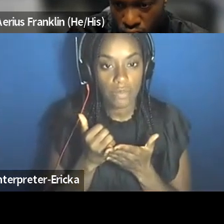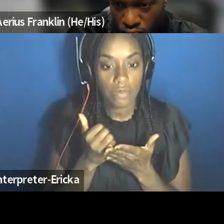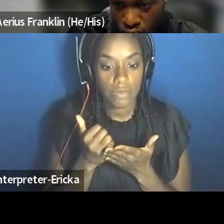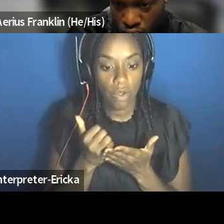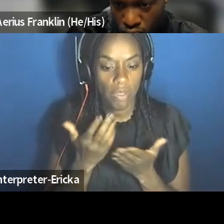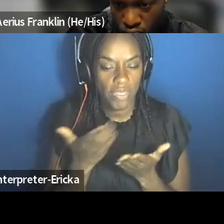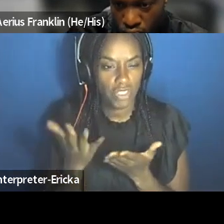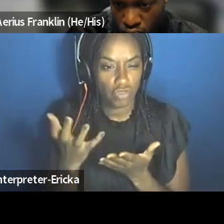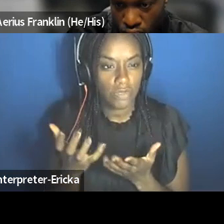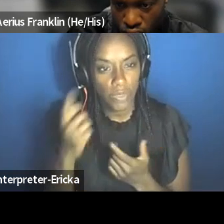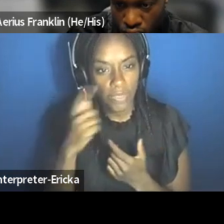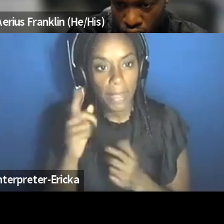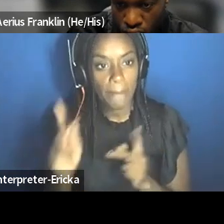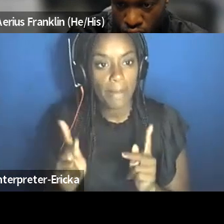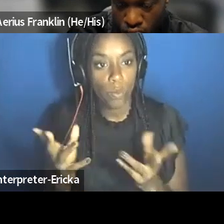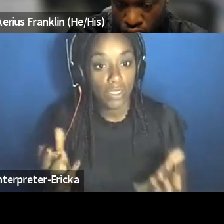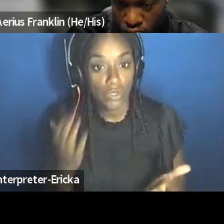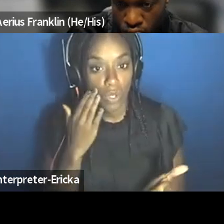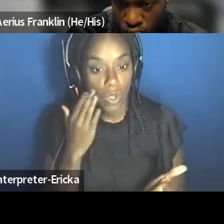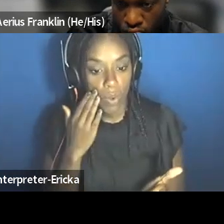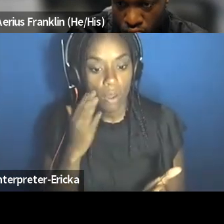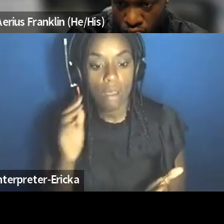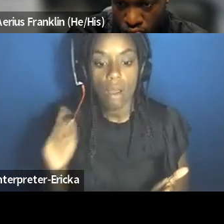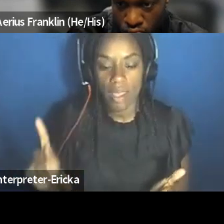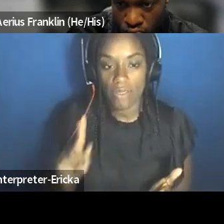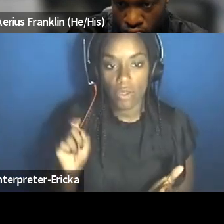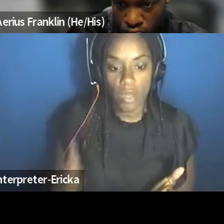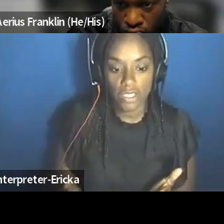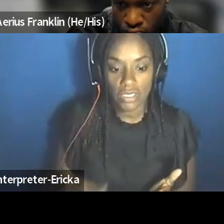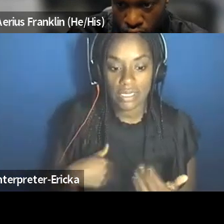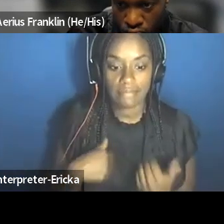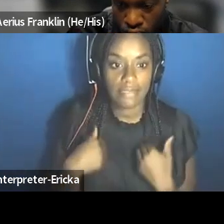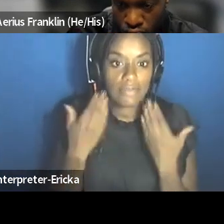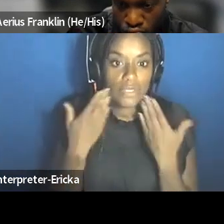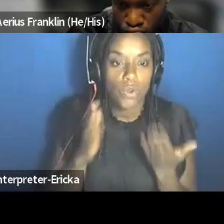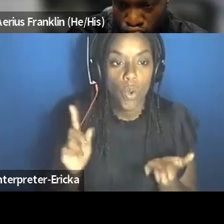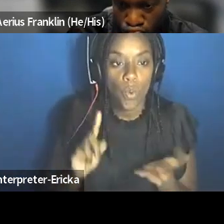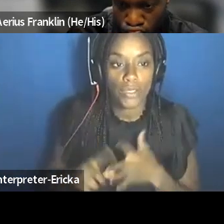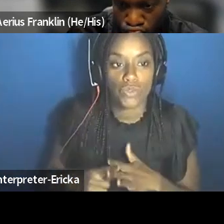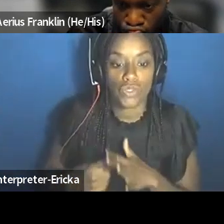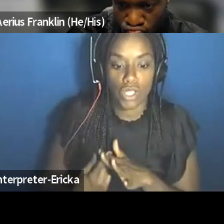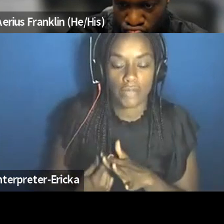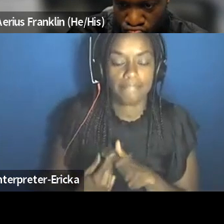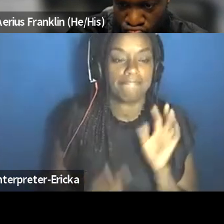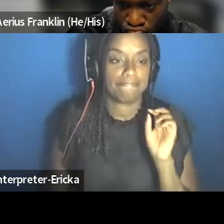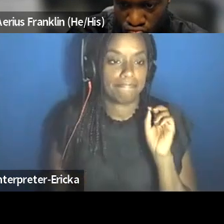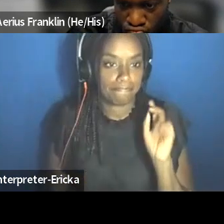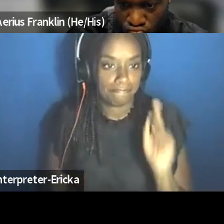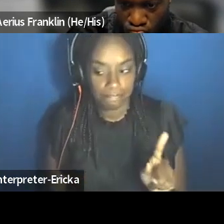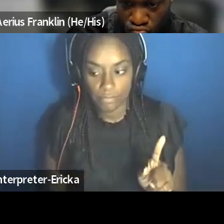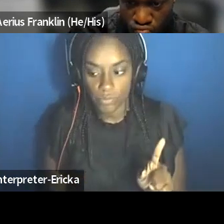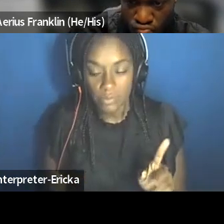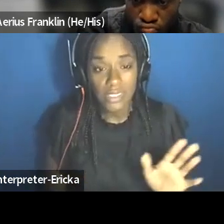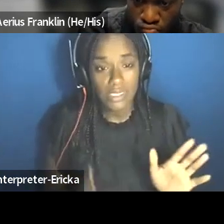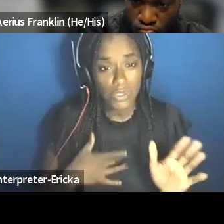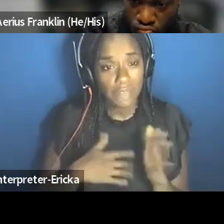chat? Okay, the question is not really knowing where to start. Okay, so do you feel